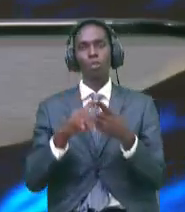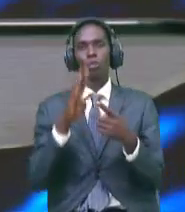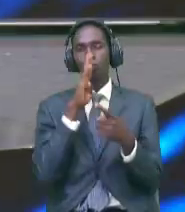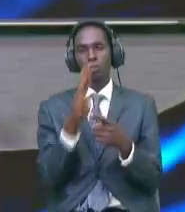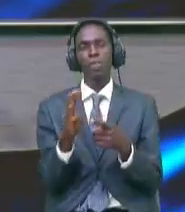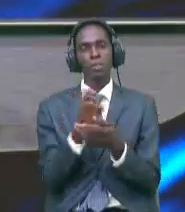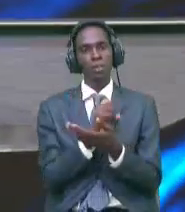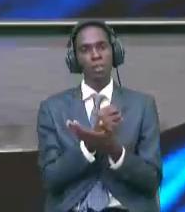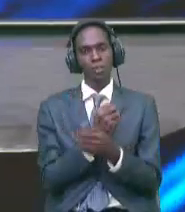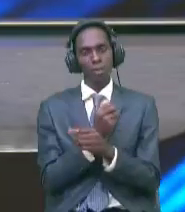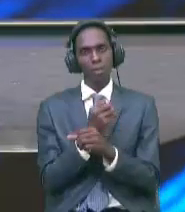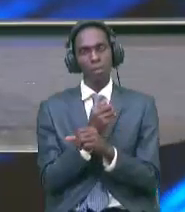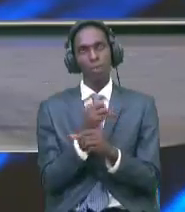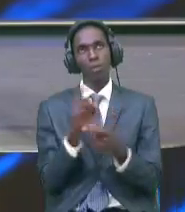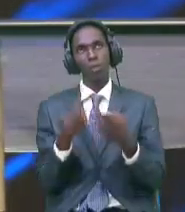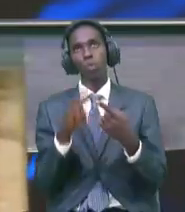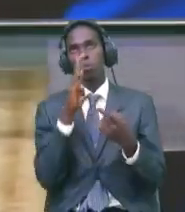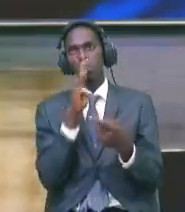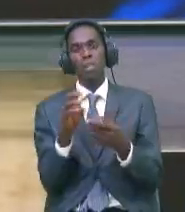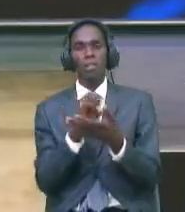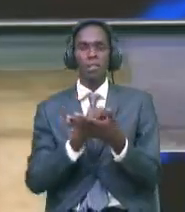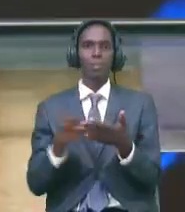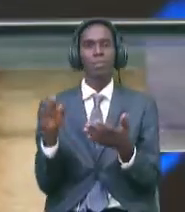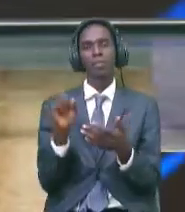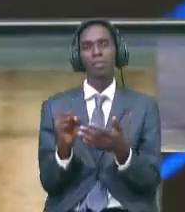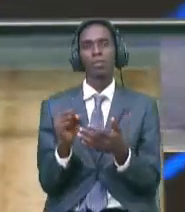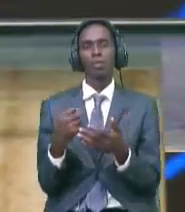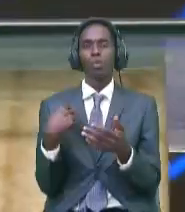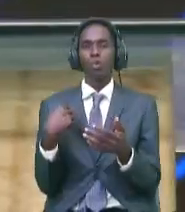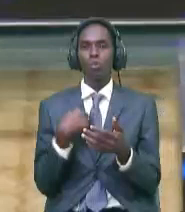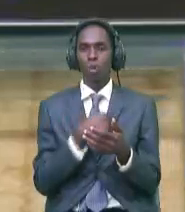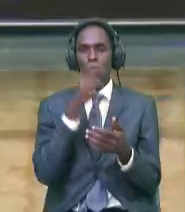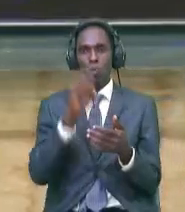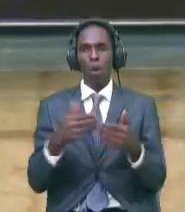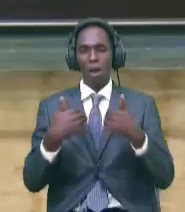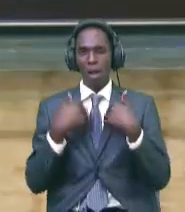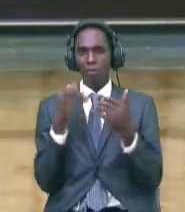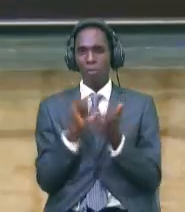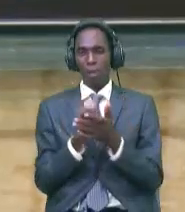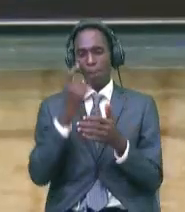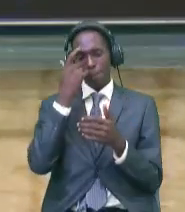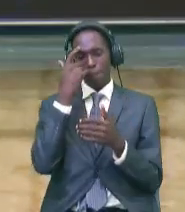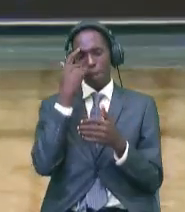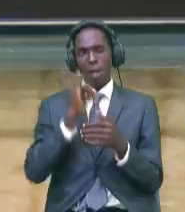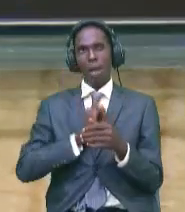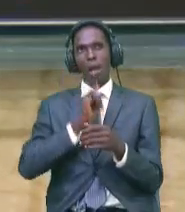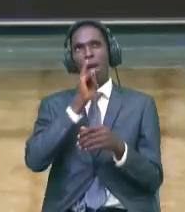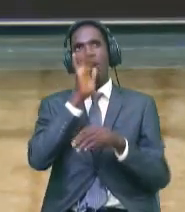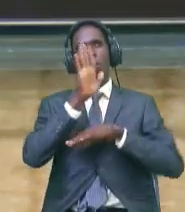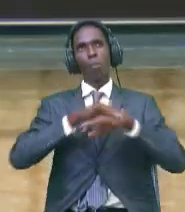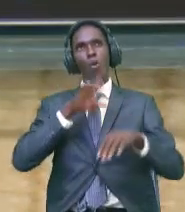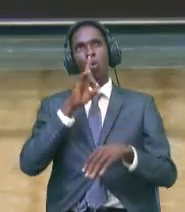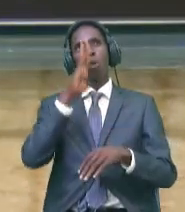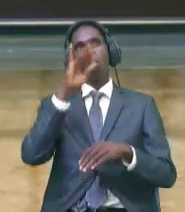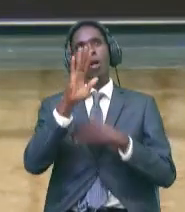There we are, called to be saints. We must have that consciousness. I am called to be a saint